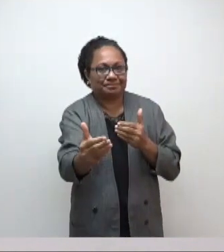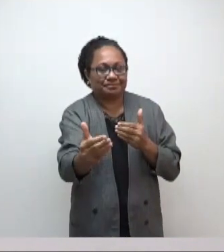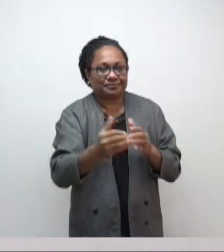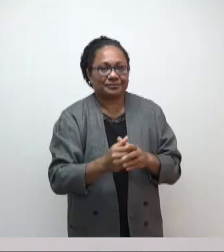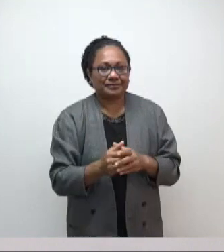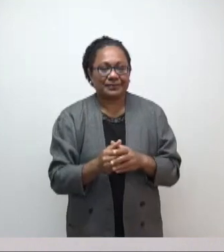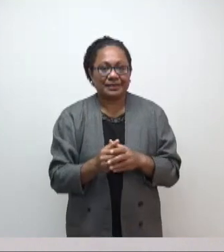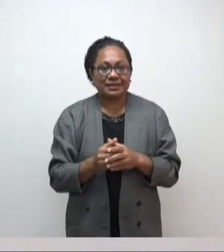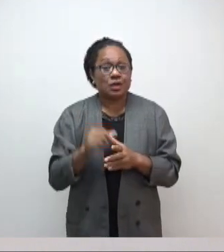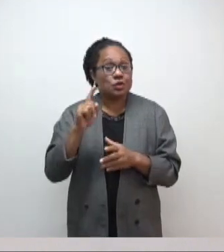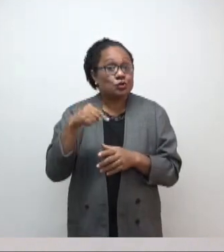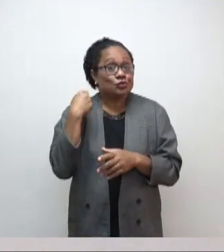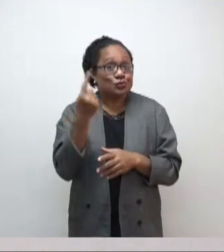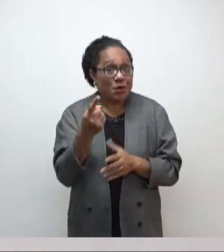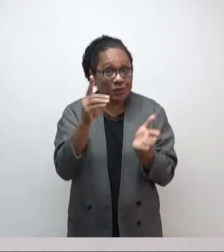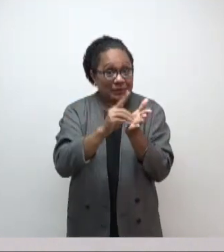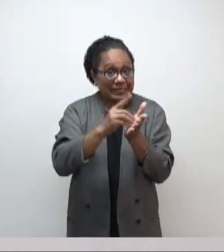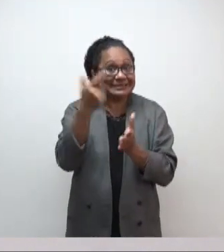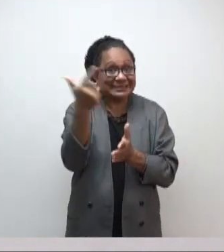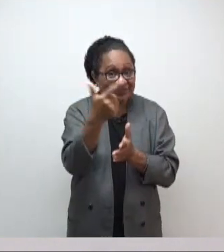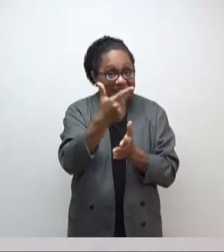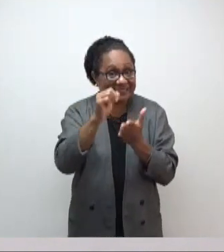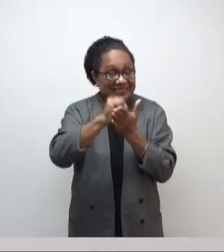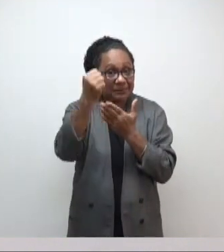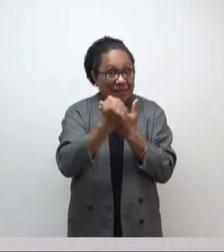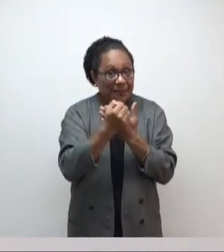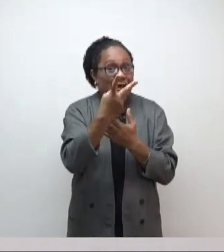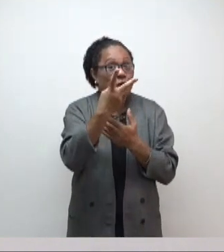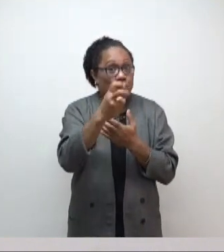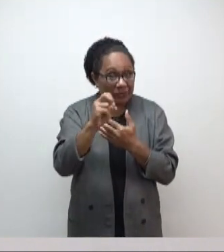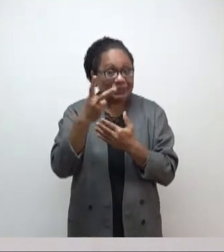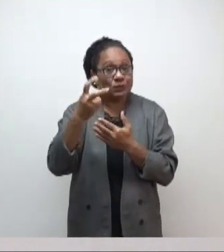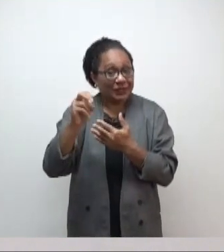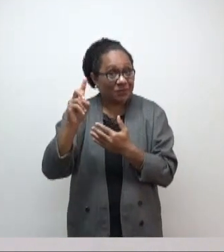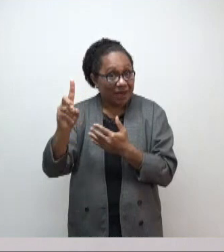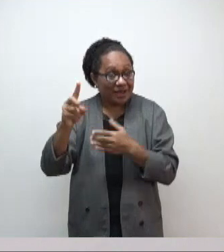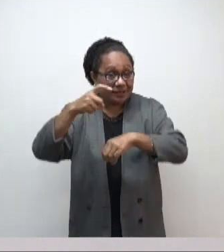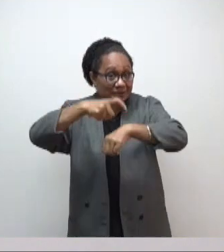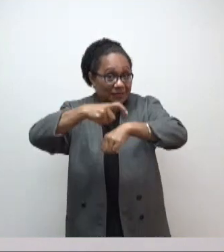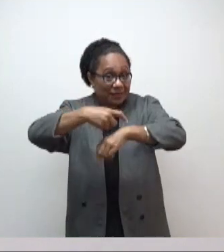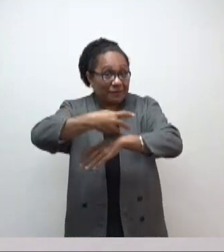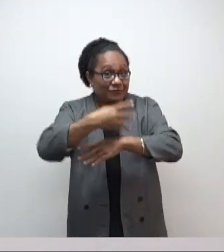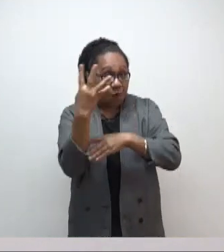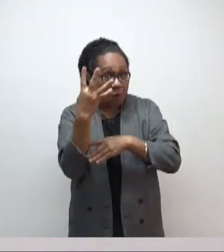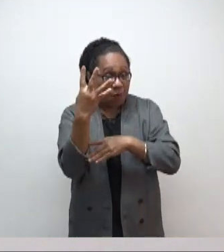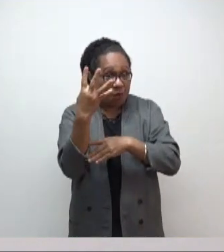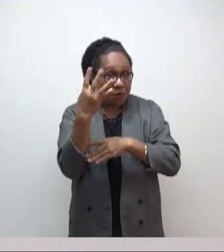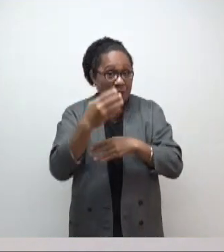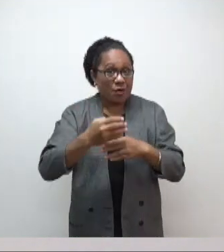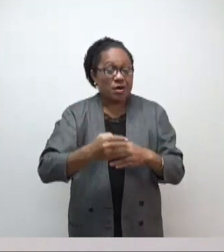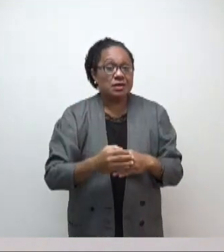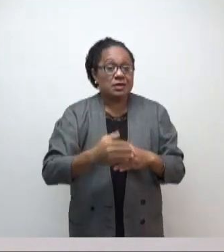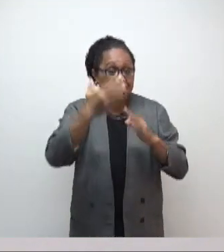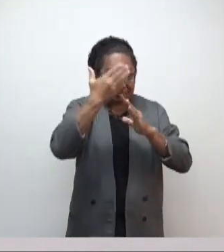From tomorrow, 17 September 2021, at 4 a.m., the containment area borders will